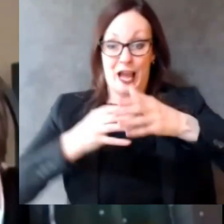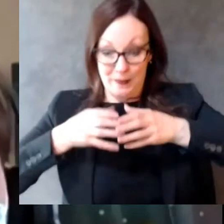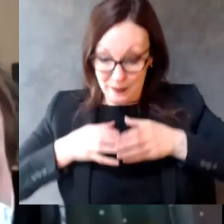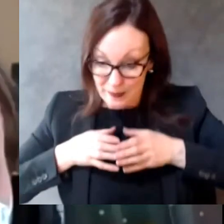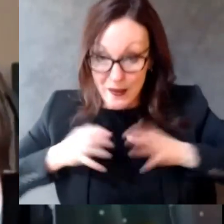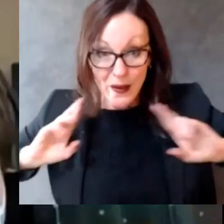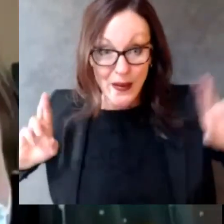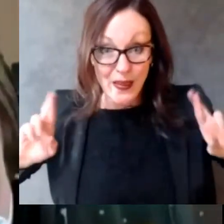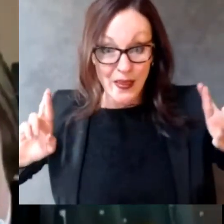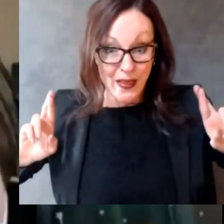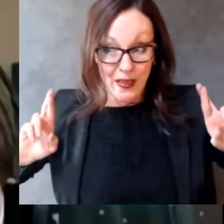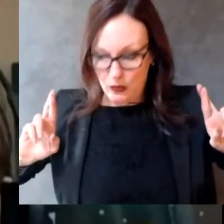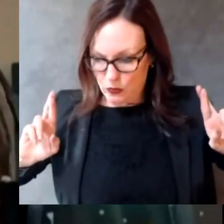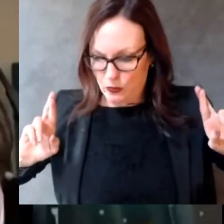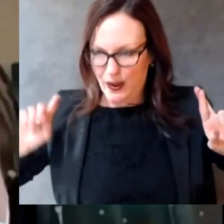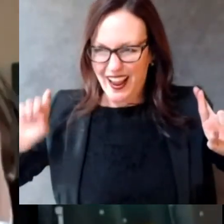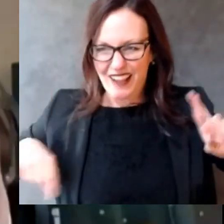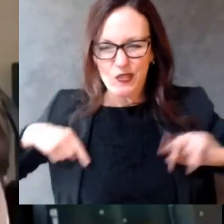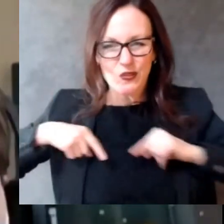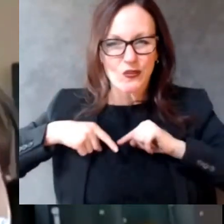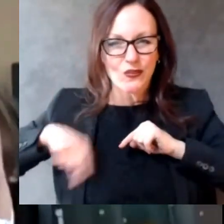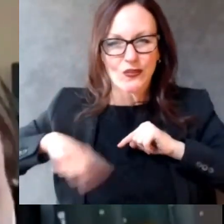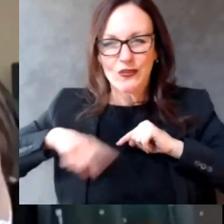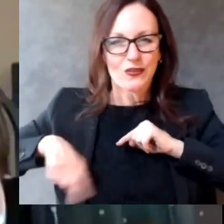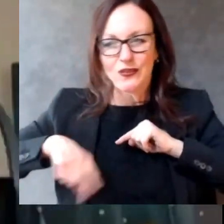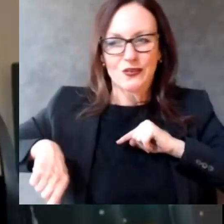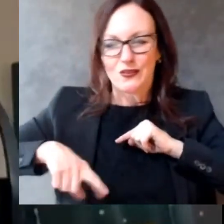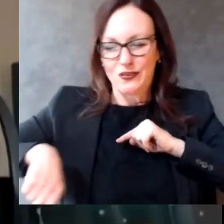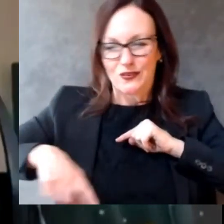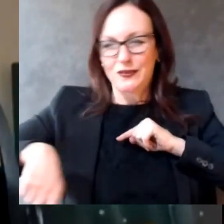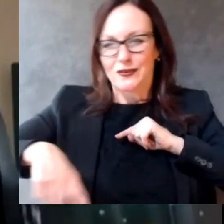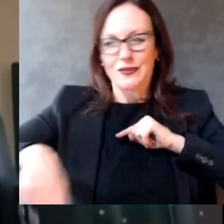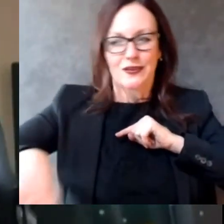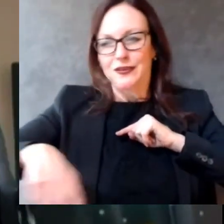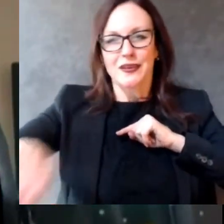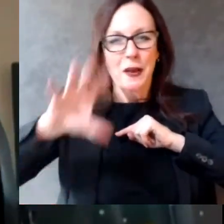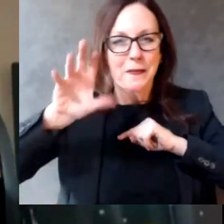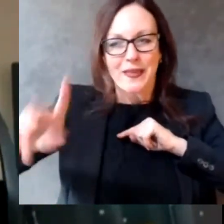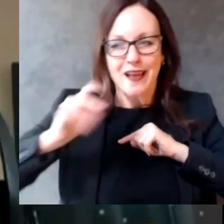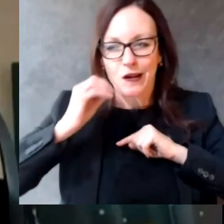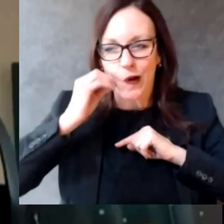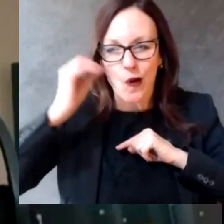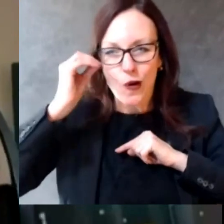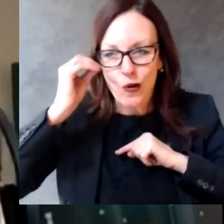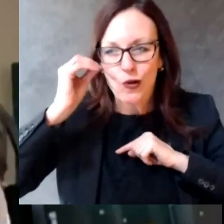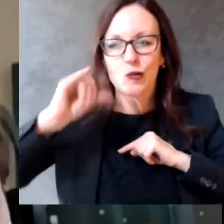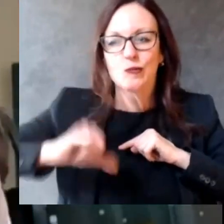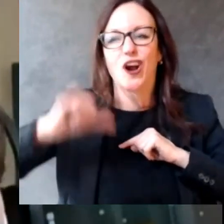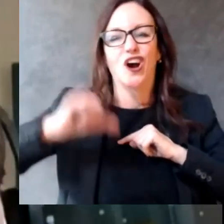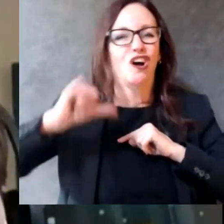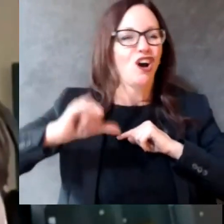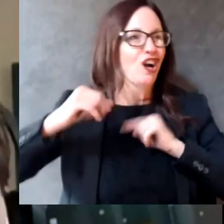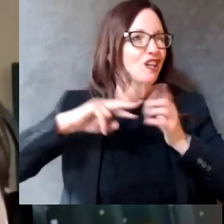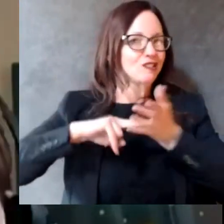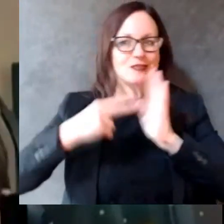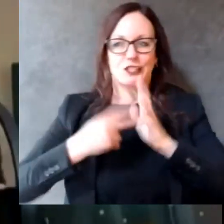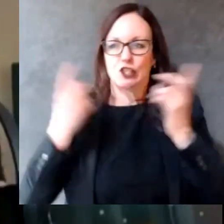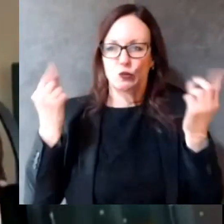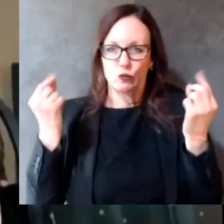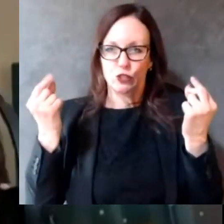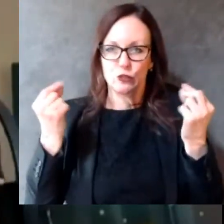sudden surges in requests for vaccine for a new population. But we will continue to climb this